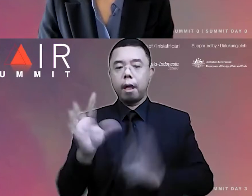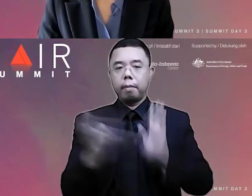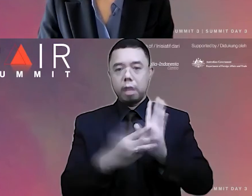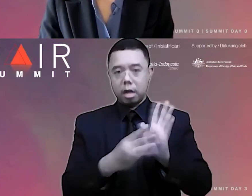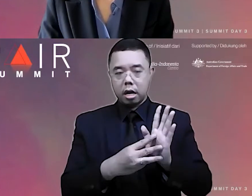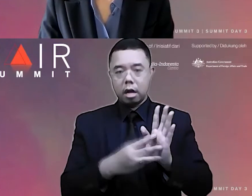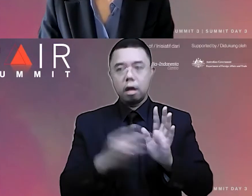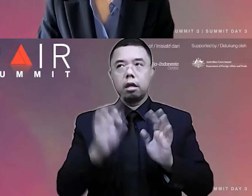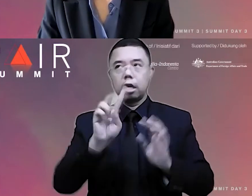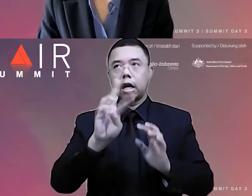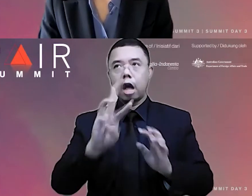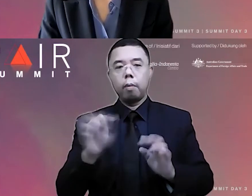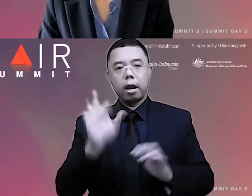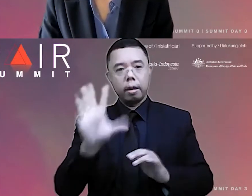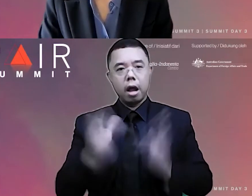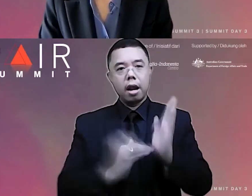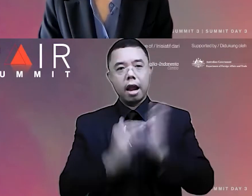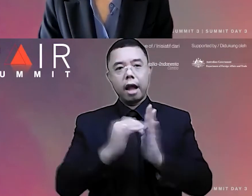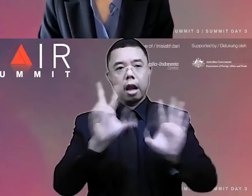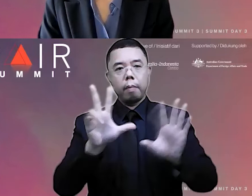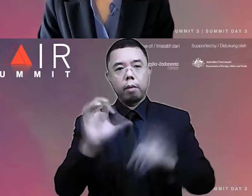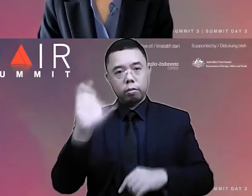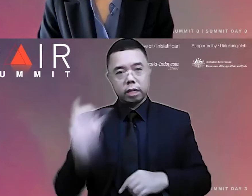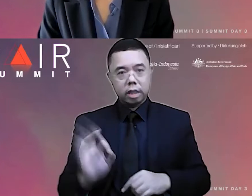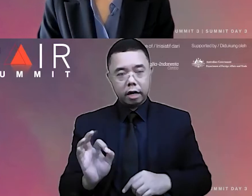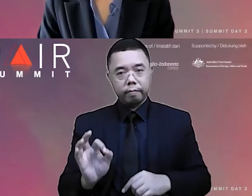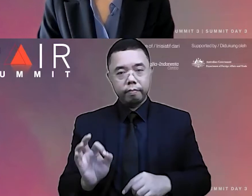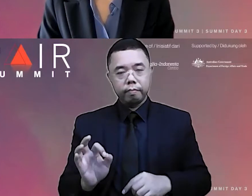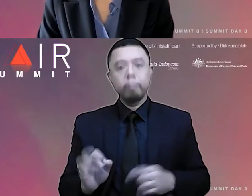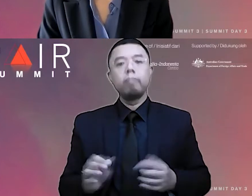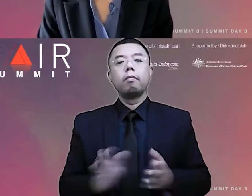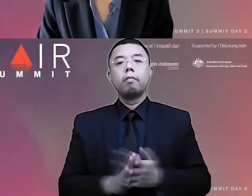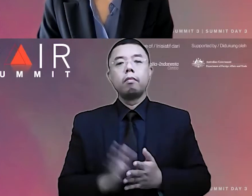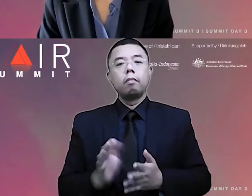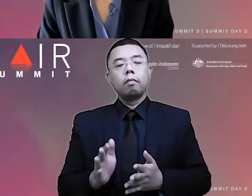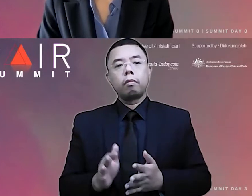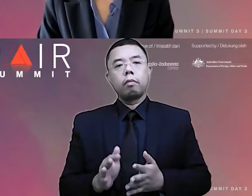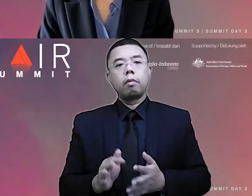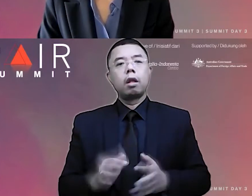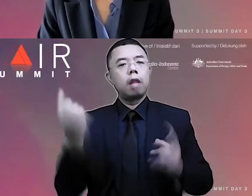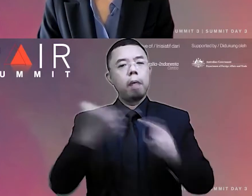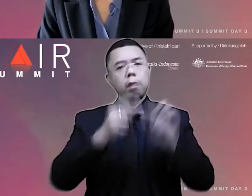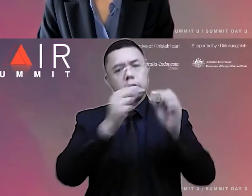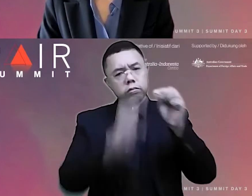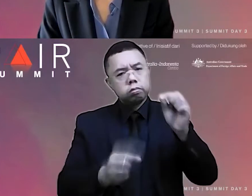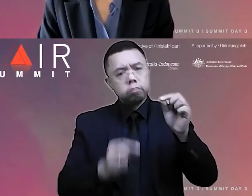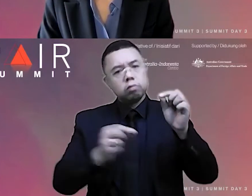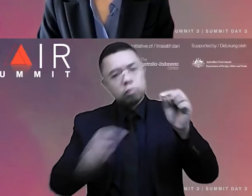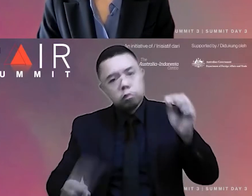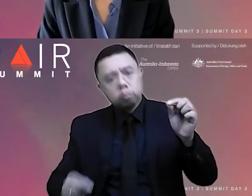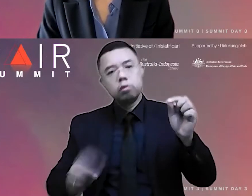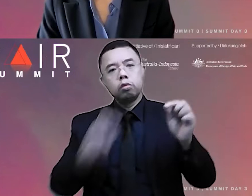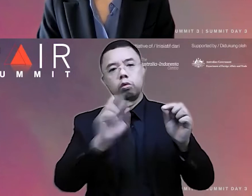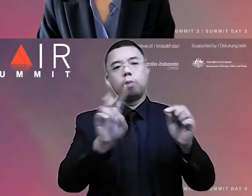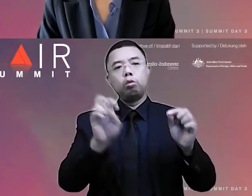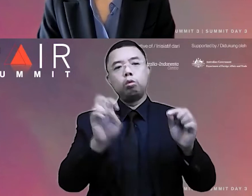in 2020, and it's getting lower into 2021 to become